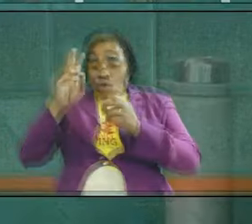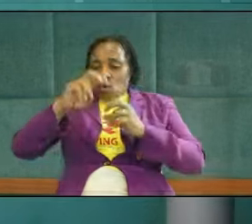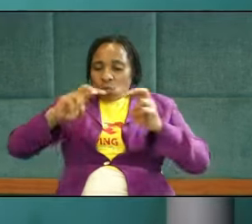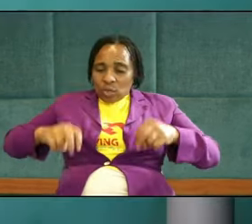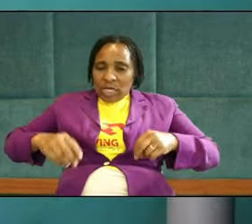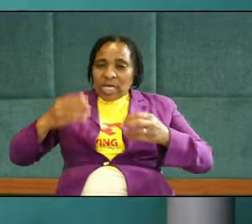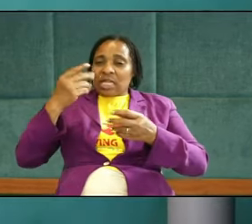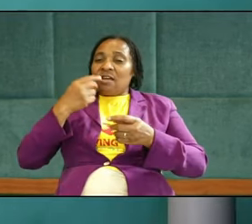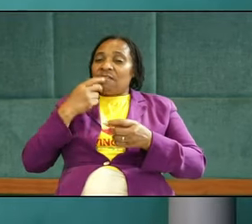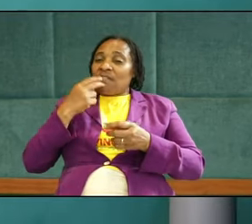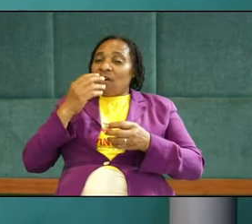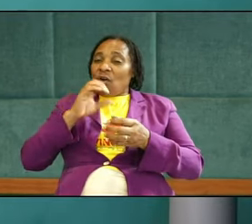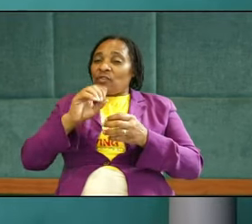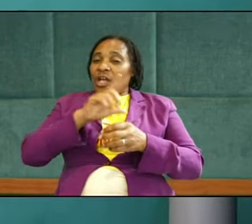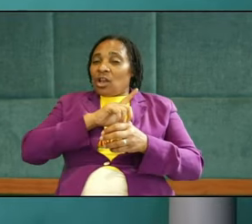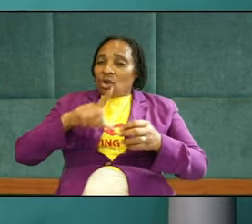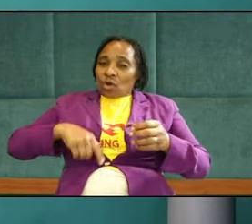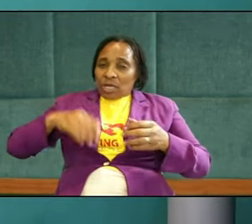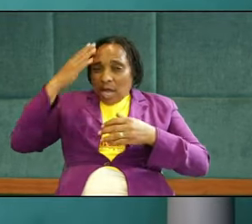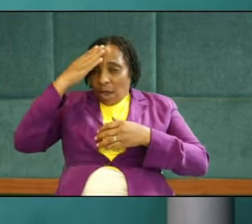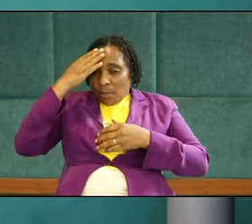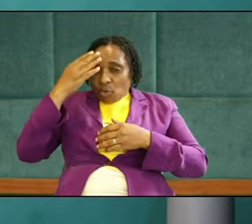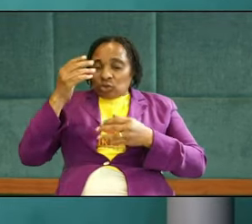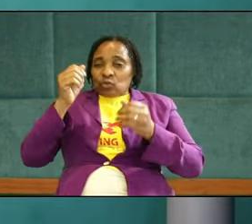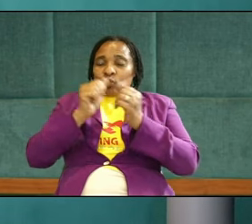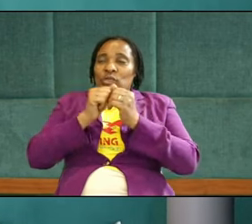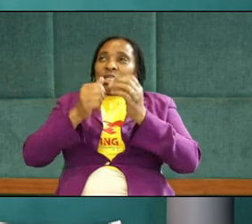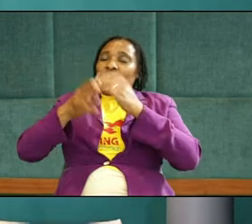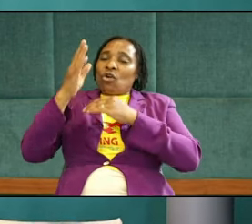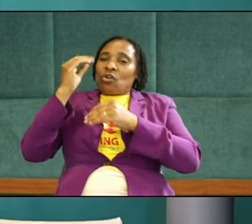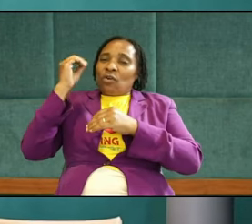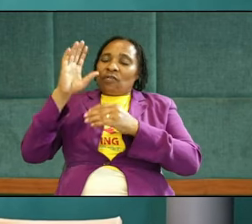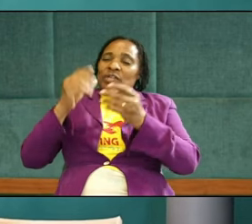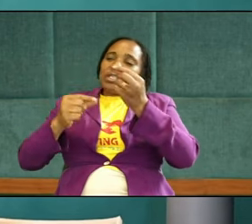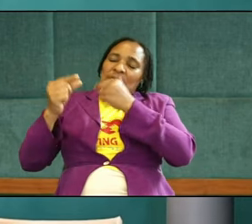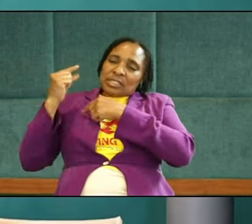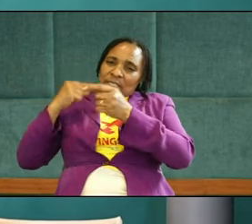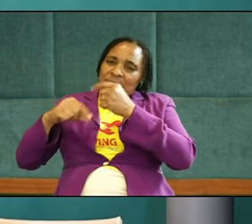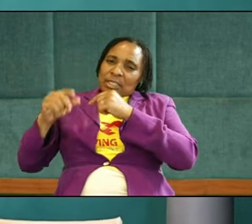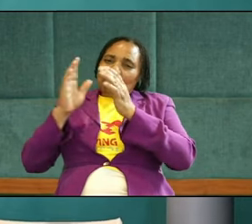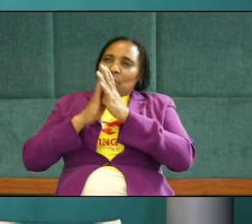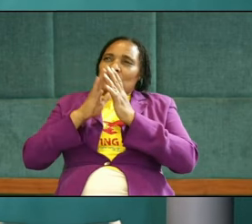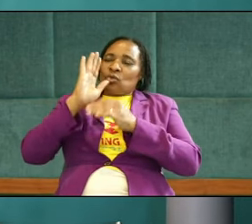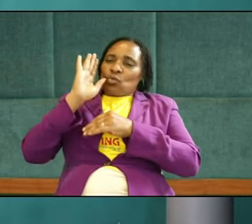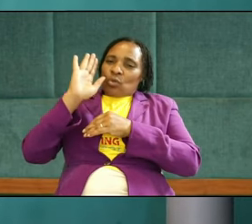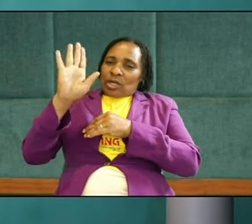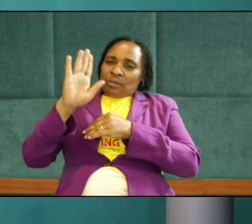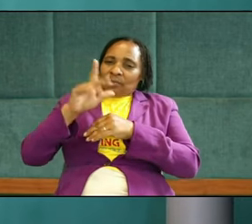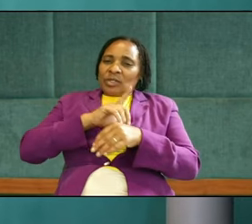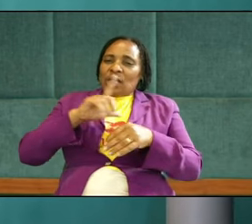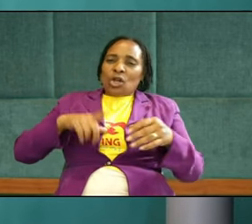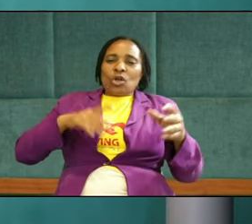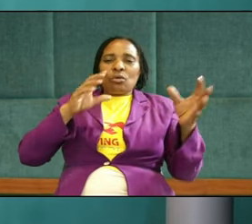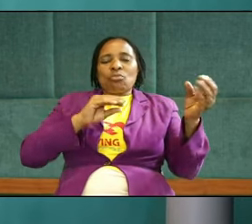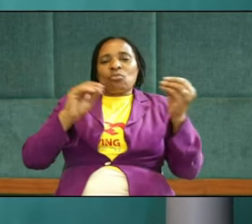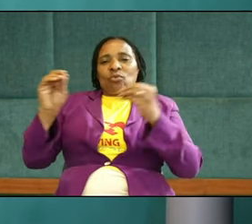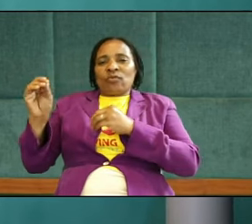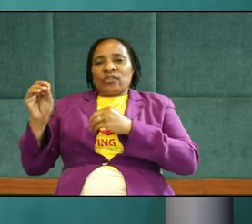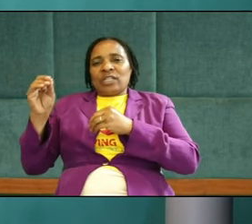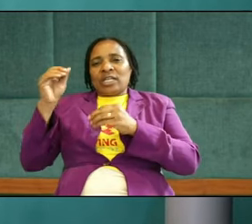humbled himself greatly before the God of his ancestors, and he prayed to him. The Lord was moved by